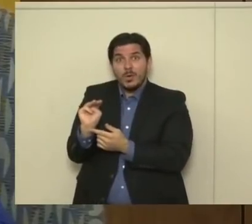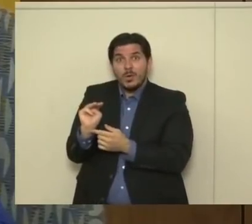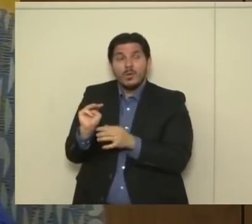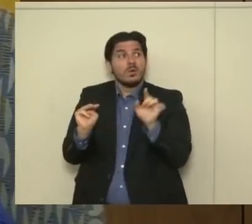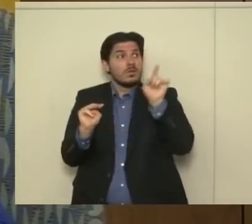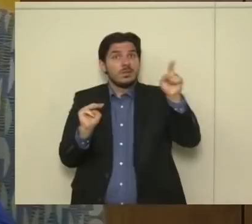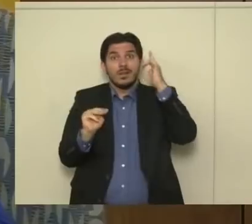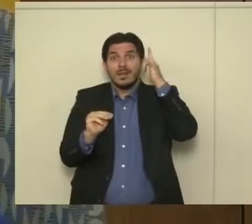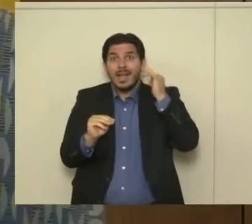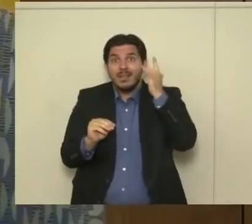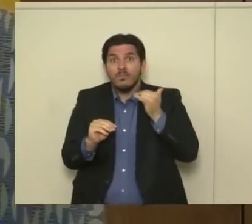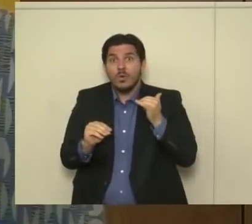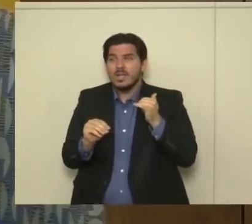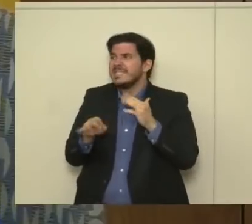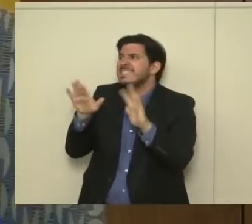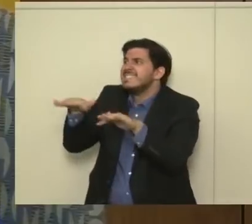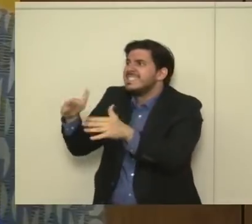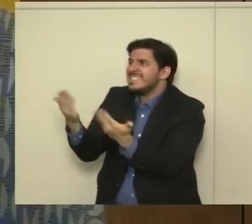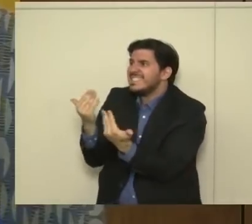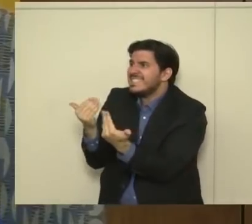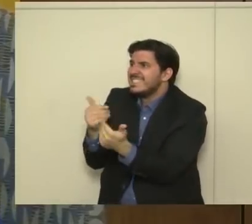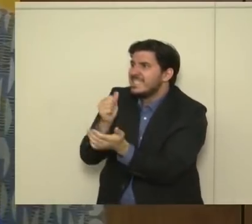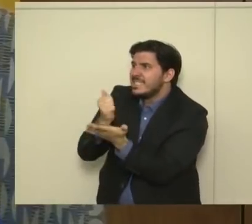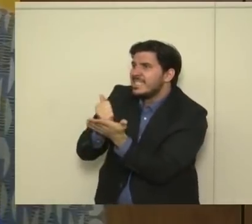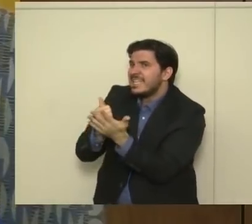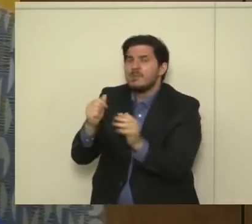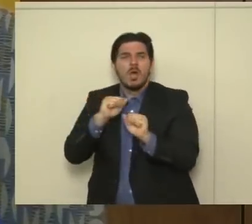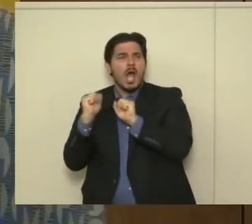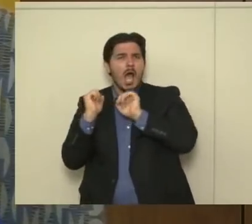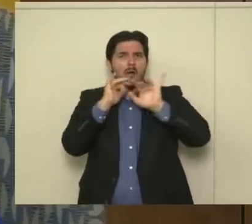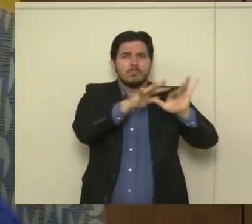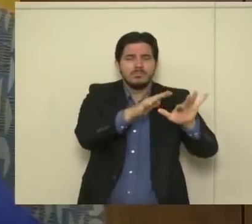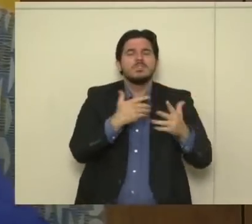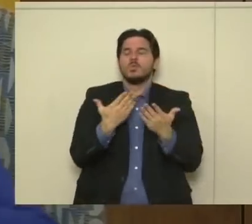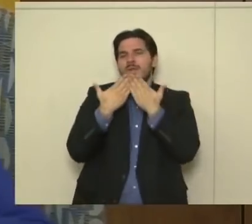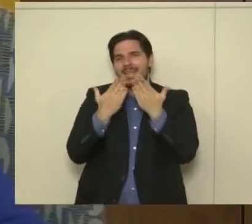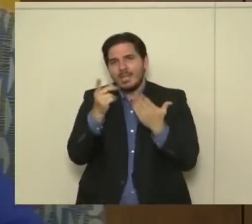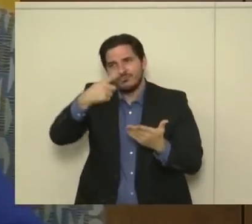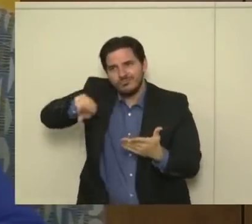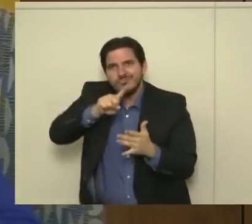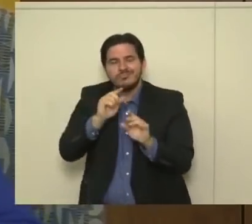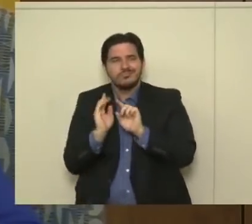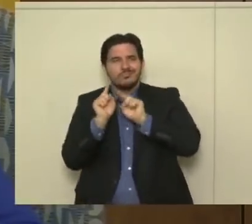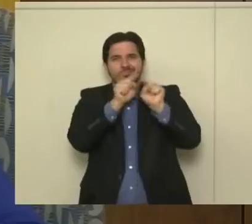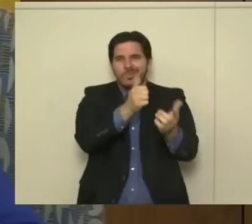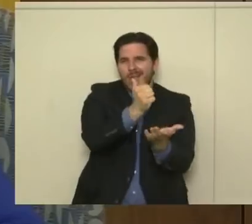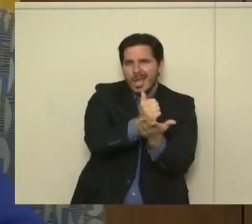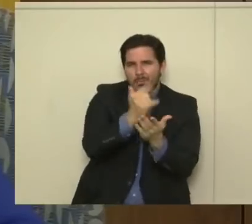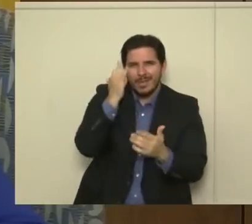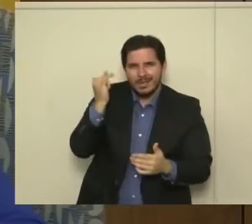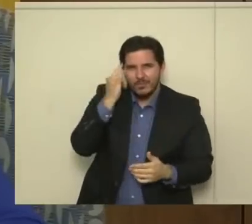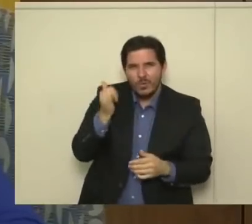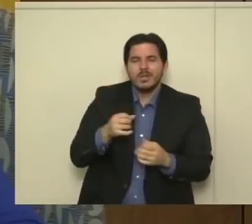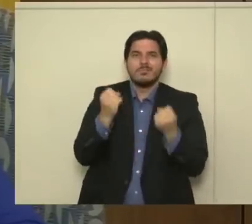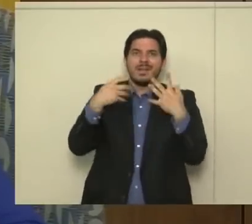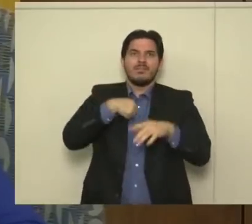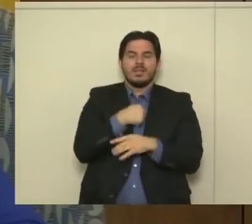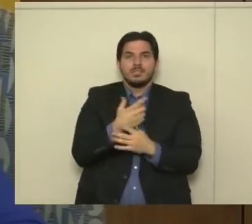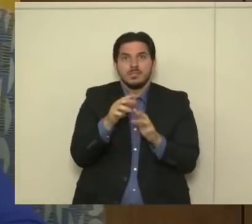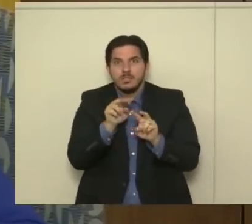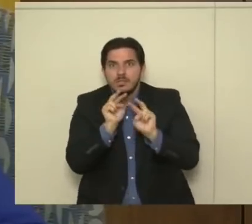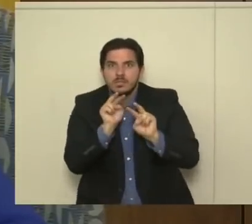to California to combat their wildfire blazes that, as many of us are watching